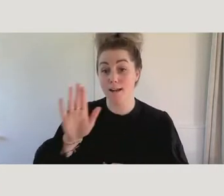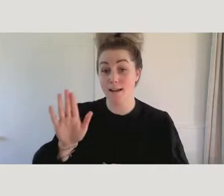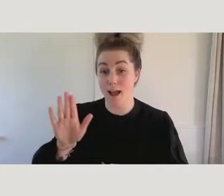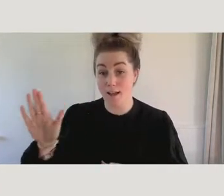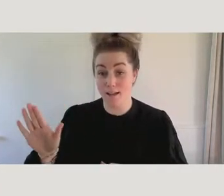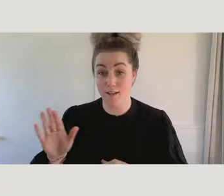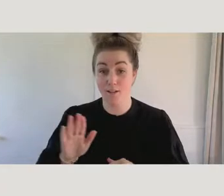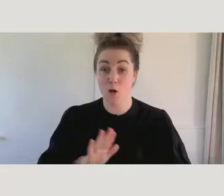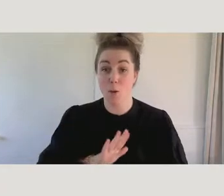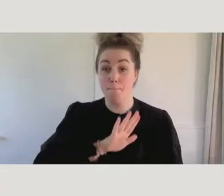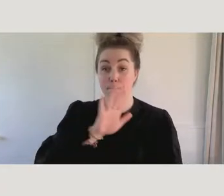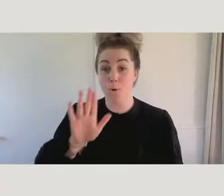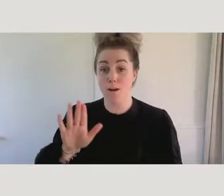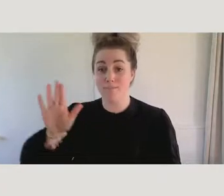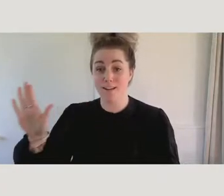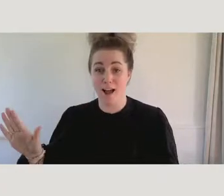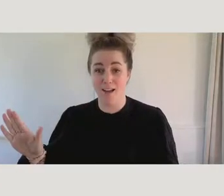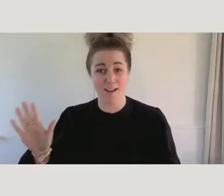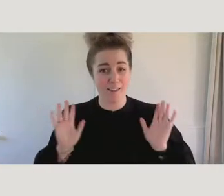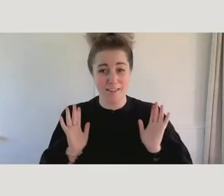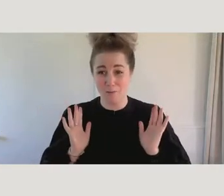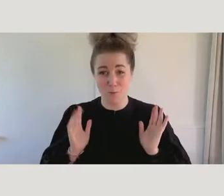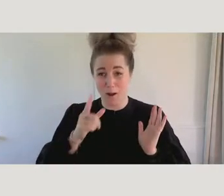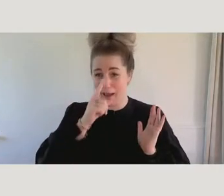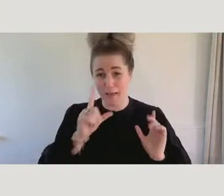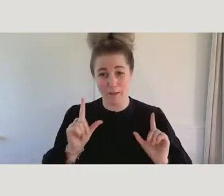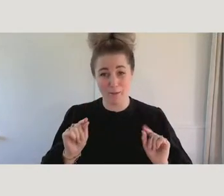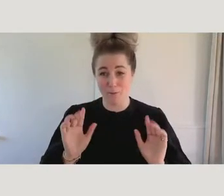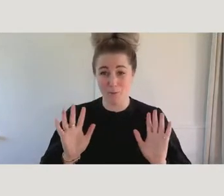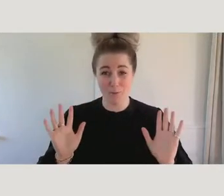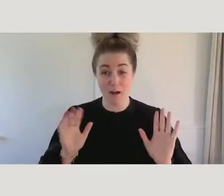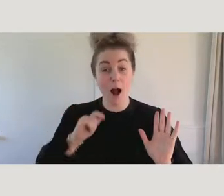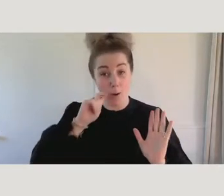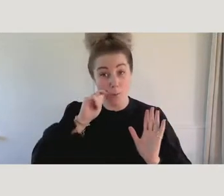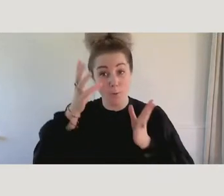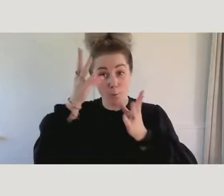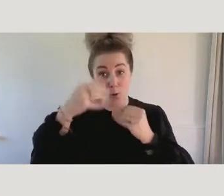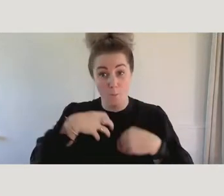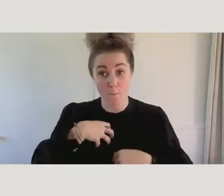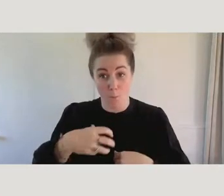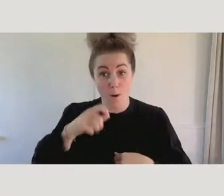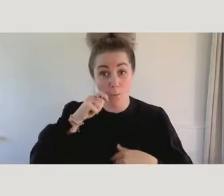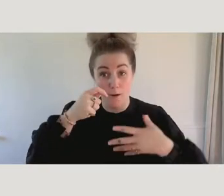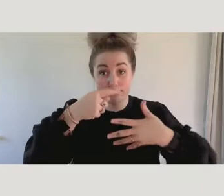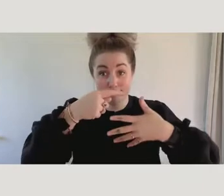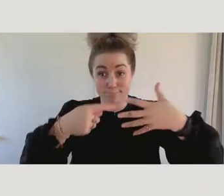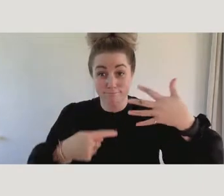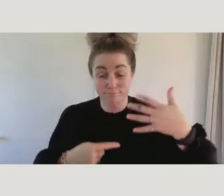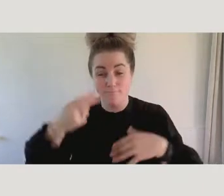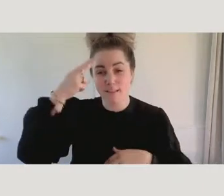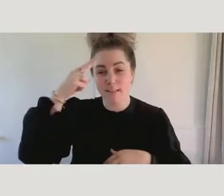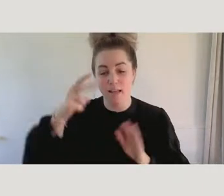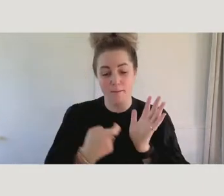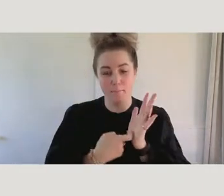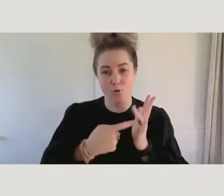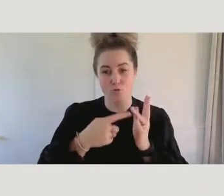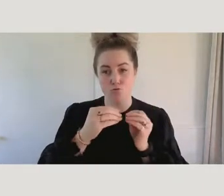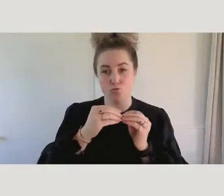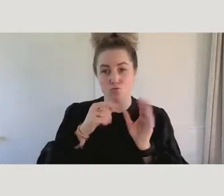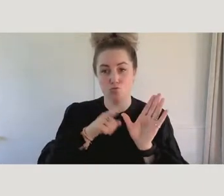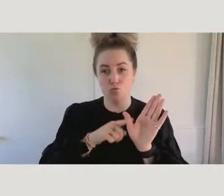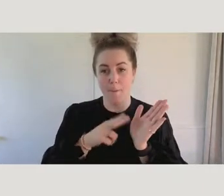I'm sorry that's all the ones I can do that I'll learn my name is Robin hunt